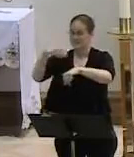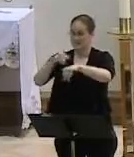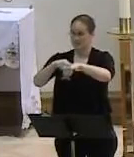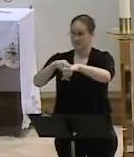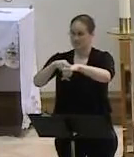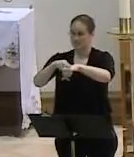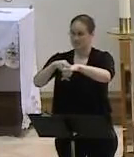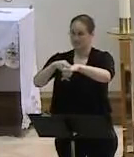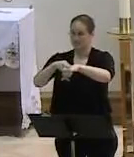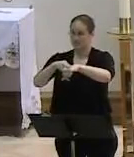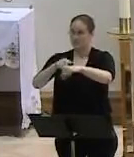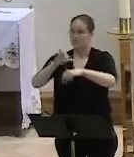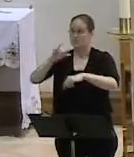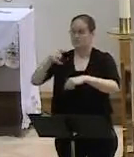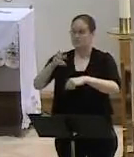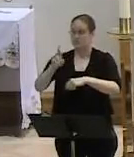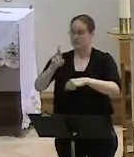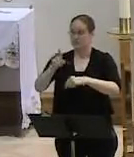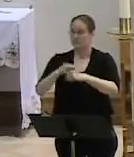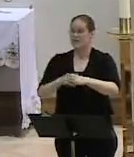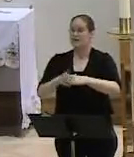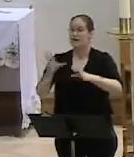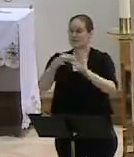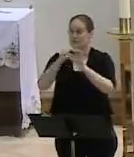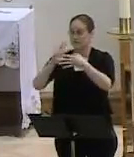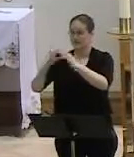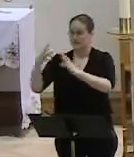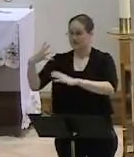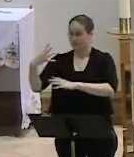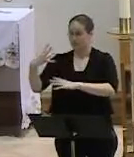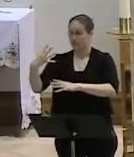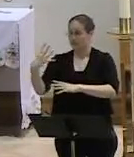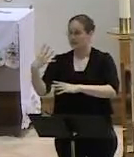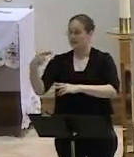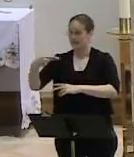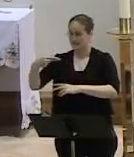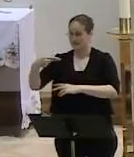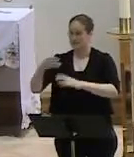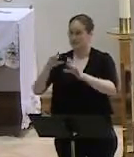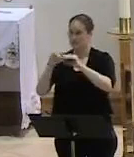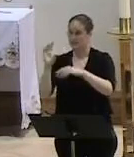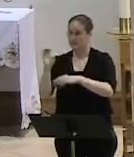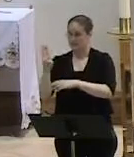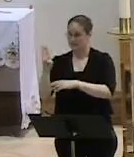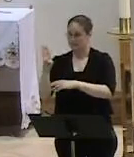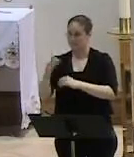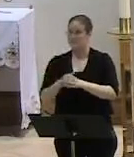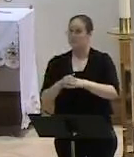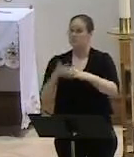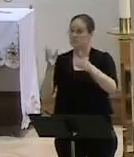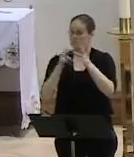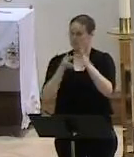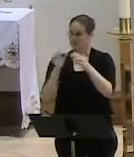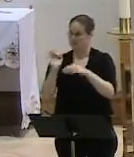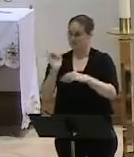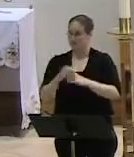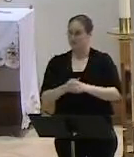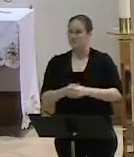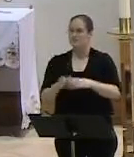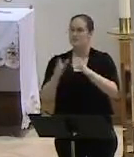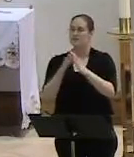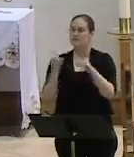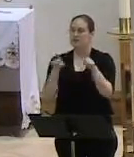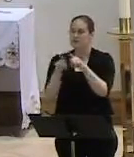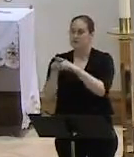matches, including the Junior Olympics and 4-H. Hannah enjoys writing, and her essays have